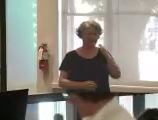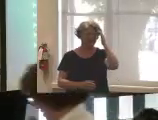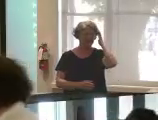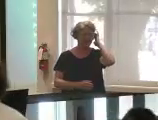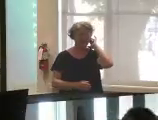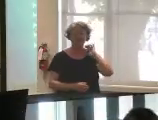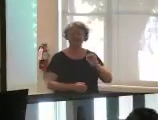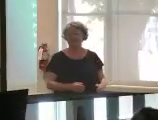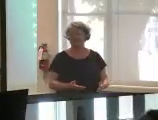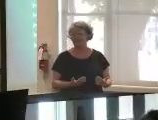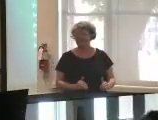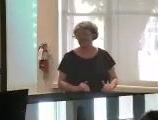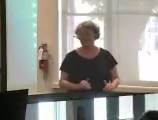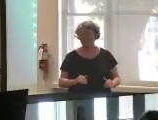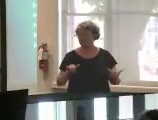John?